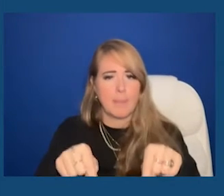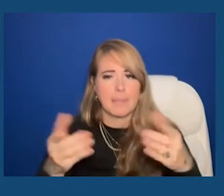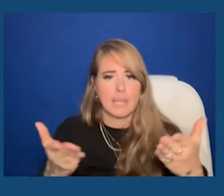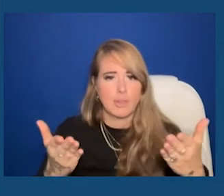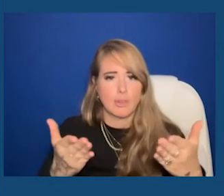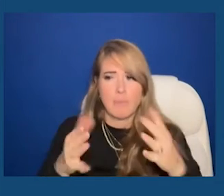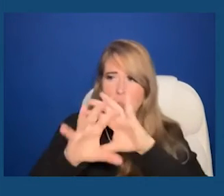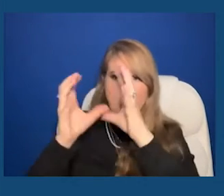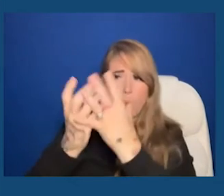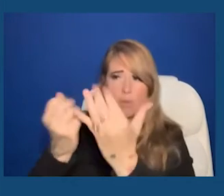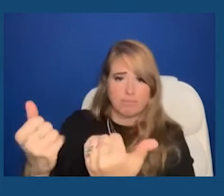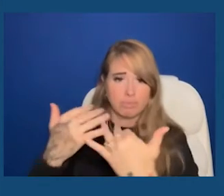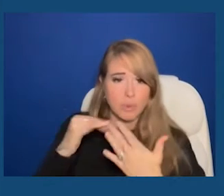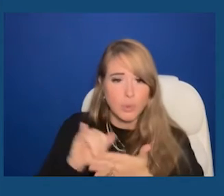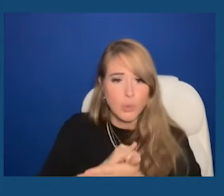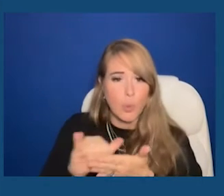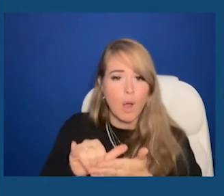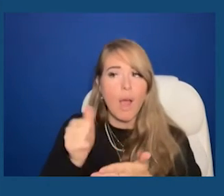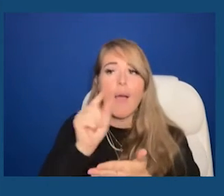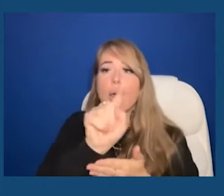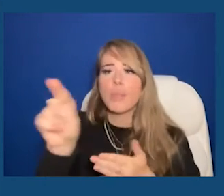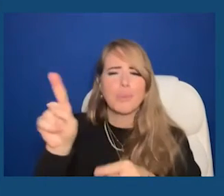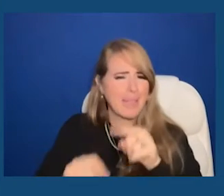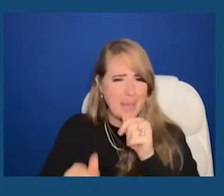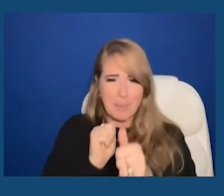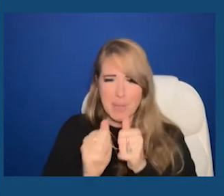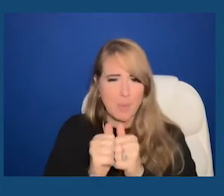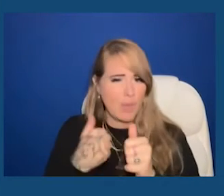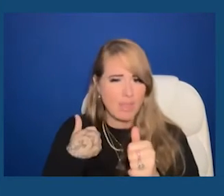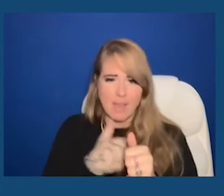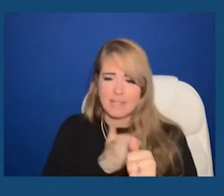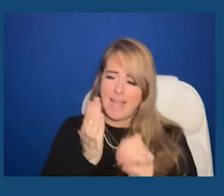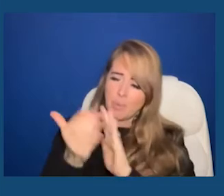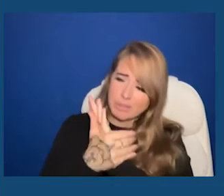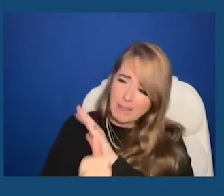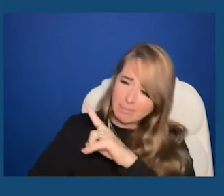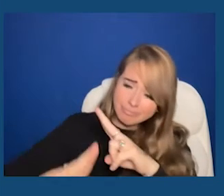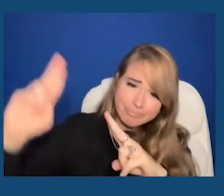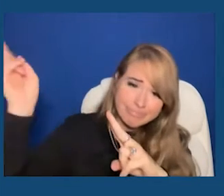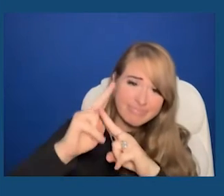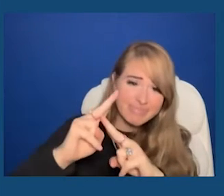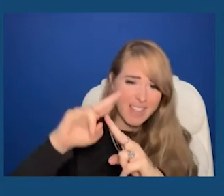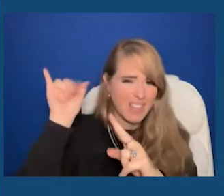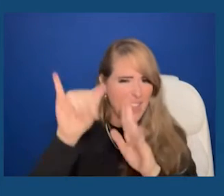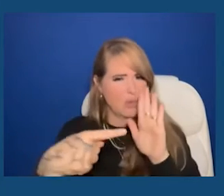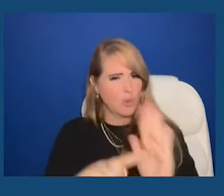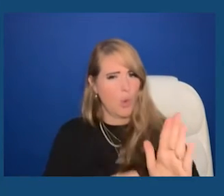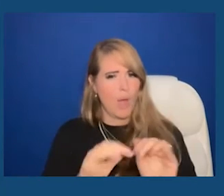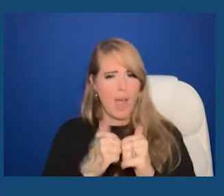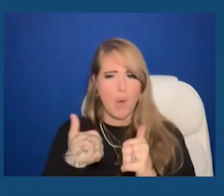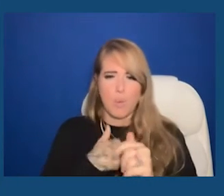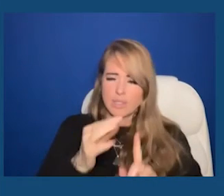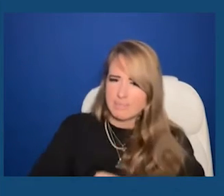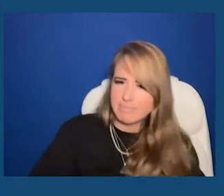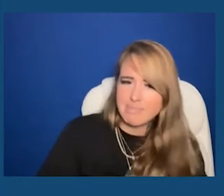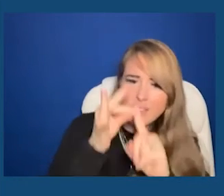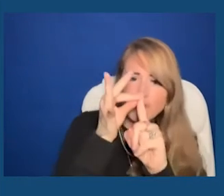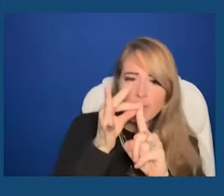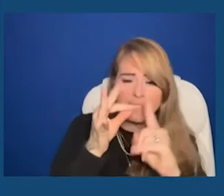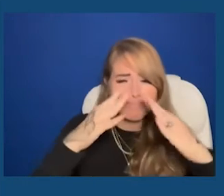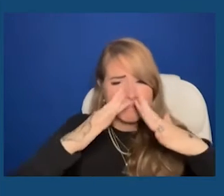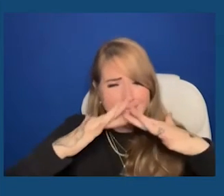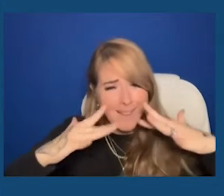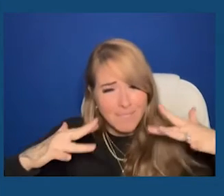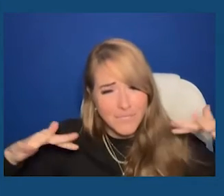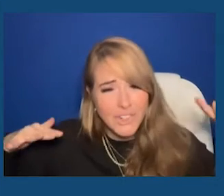the world can compete with New York when it comes to our talent. That sets us apart, and it is diverse talent. It is very